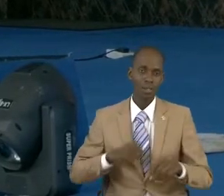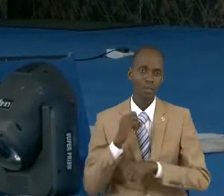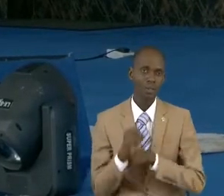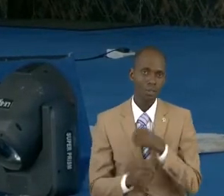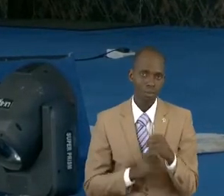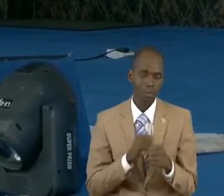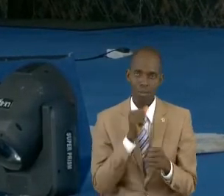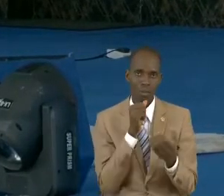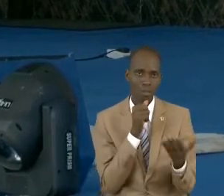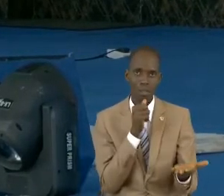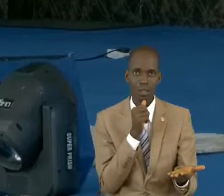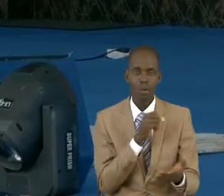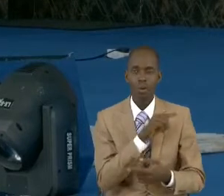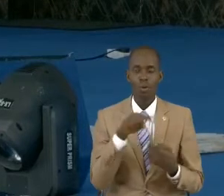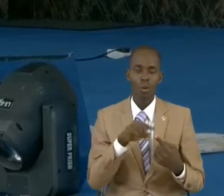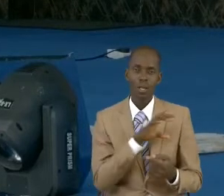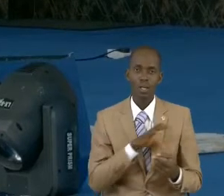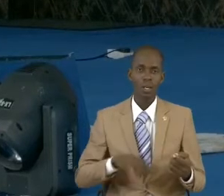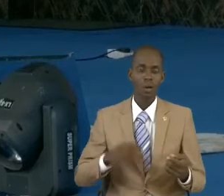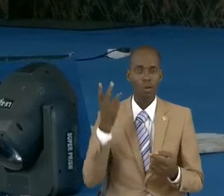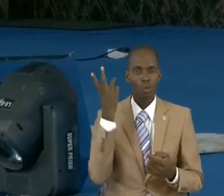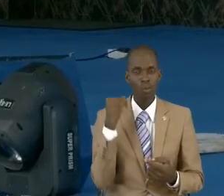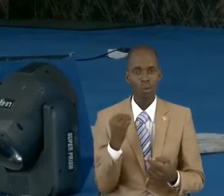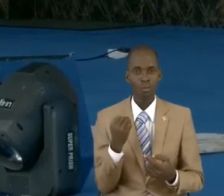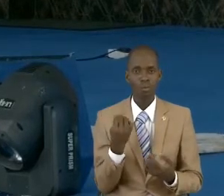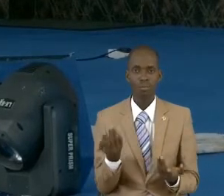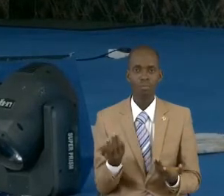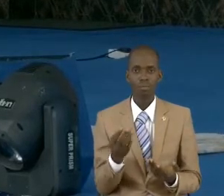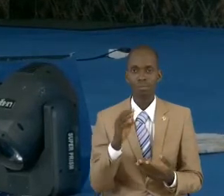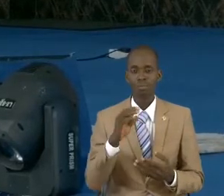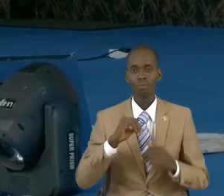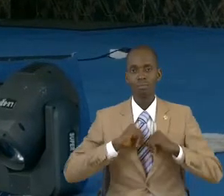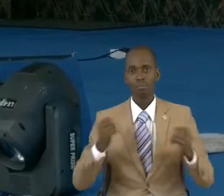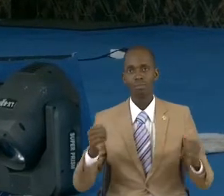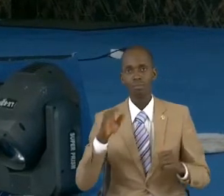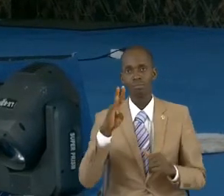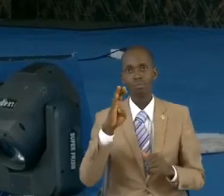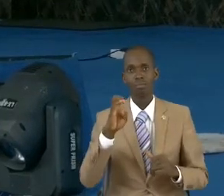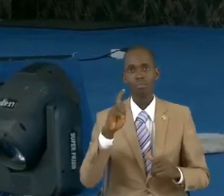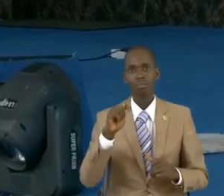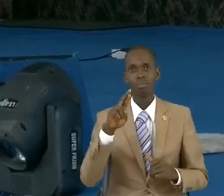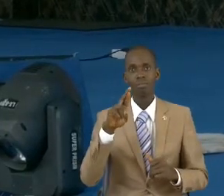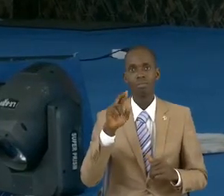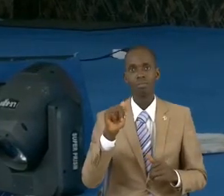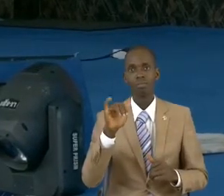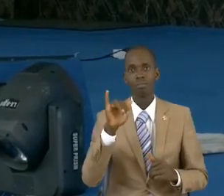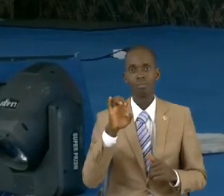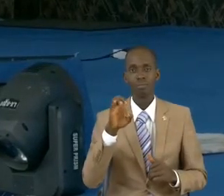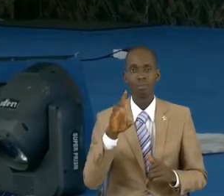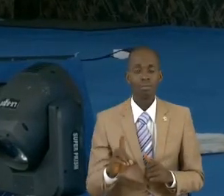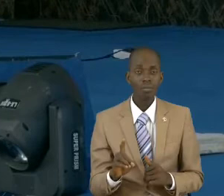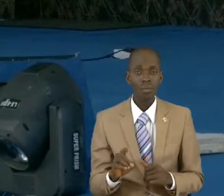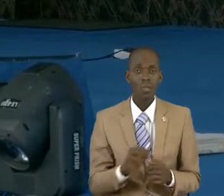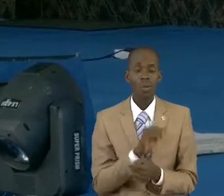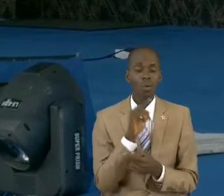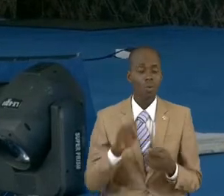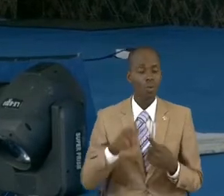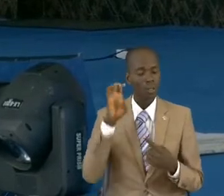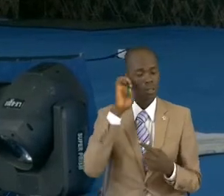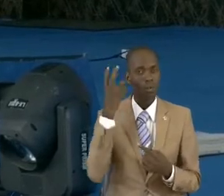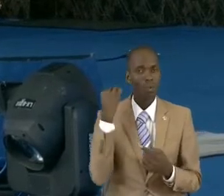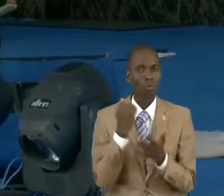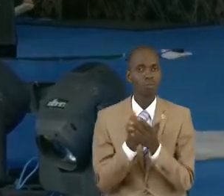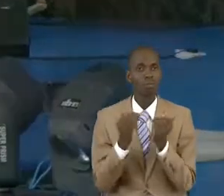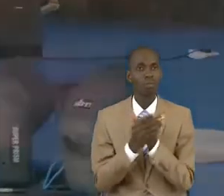he was betrayed, when he was crucified, and when he rose again.